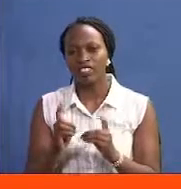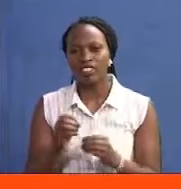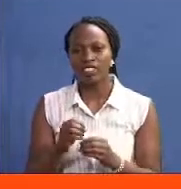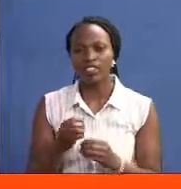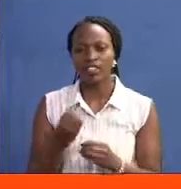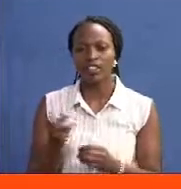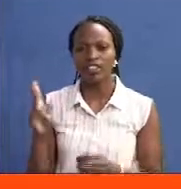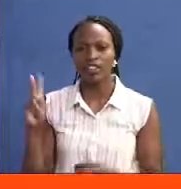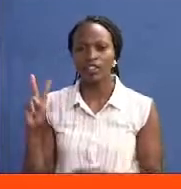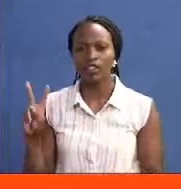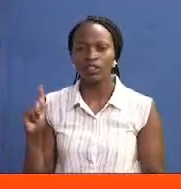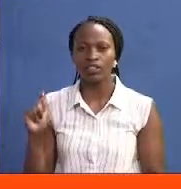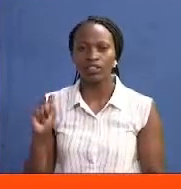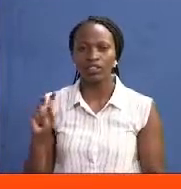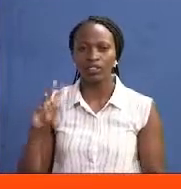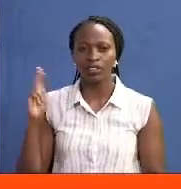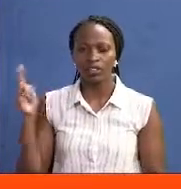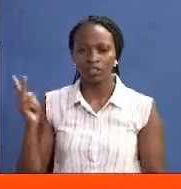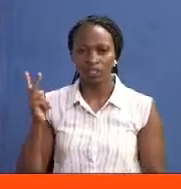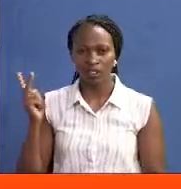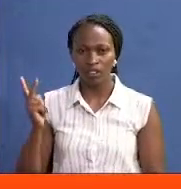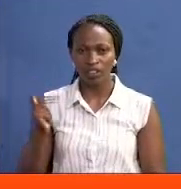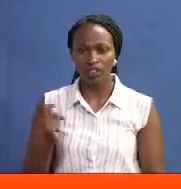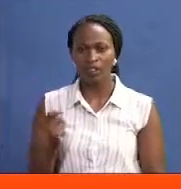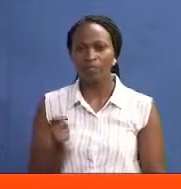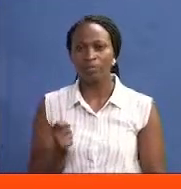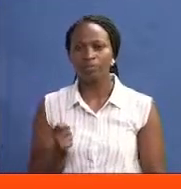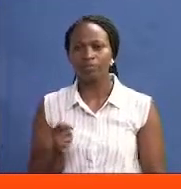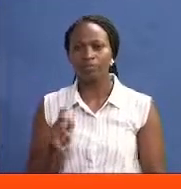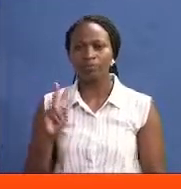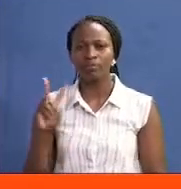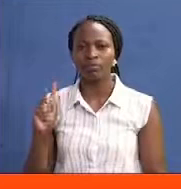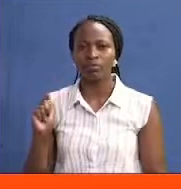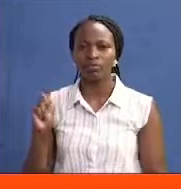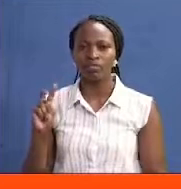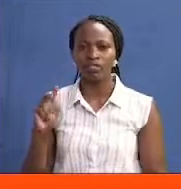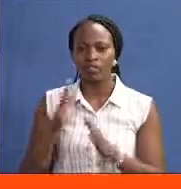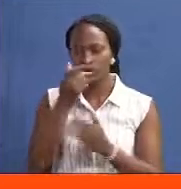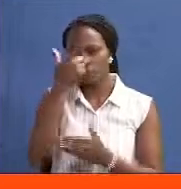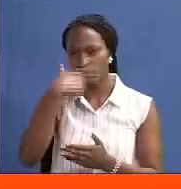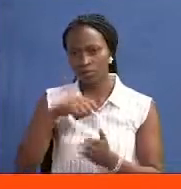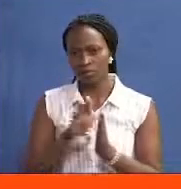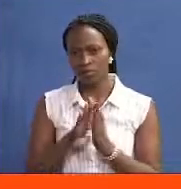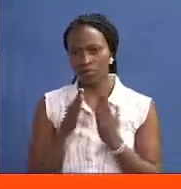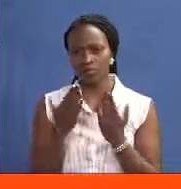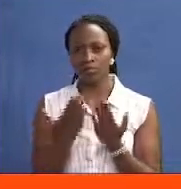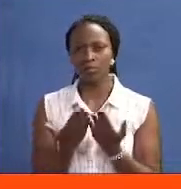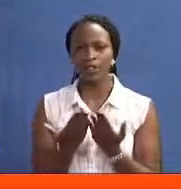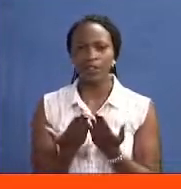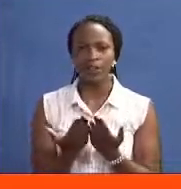at KUTV_Kenya on Twitter and KUTV Kenya on Facebook, where we are streaming live.